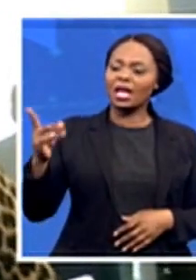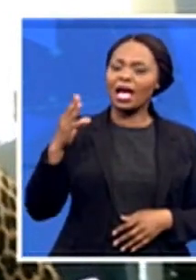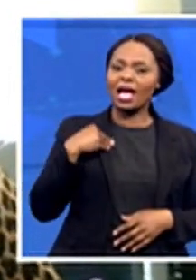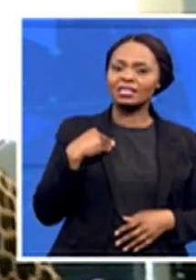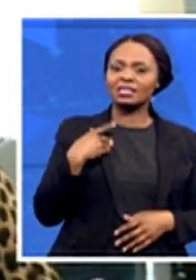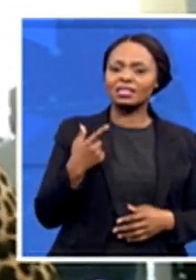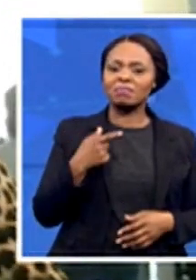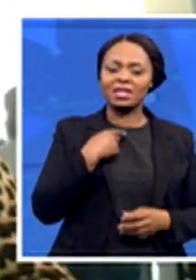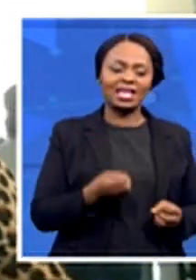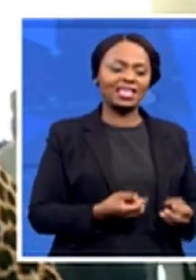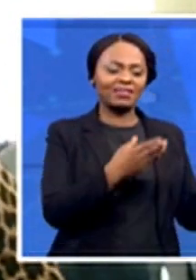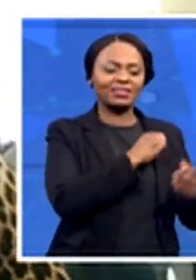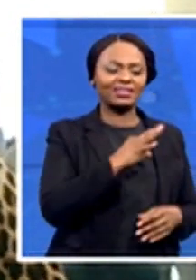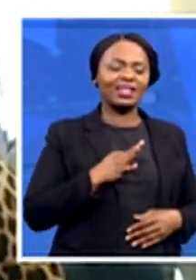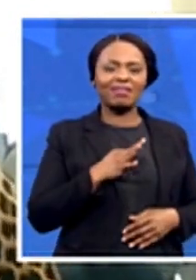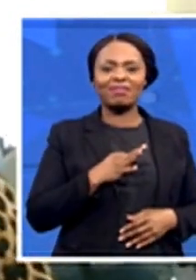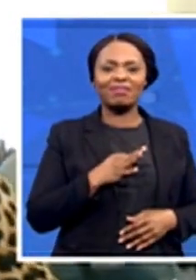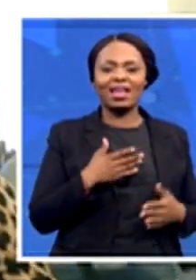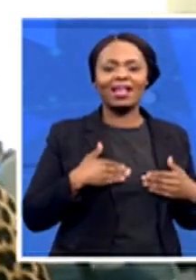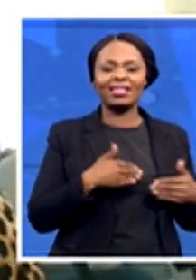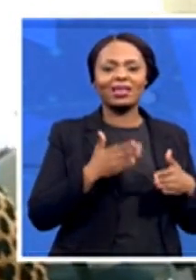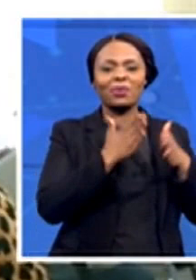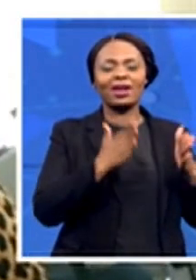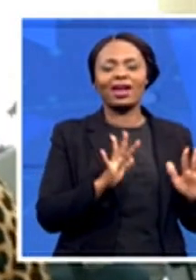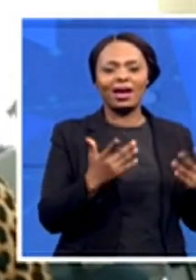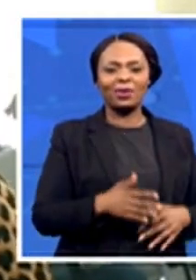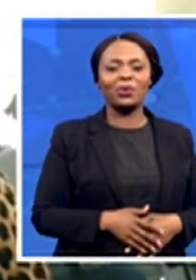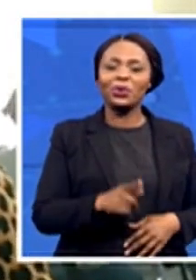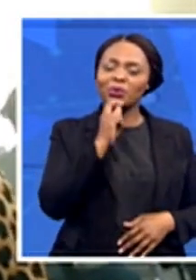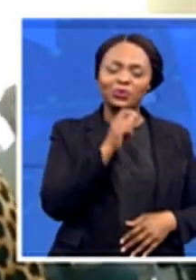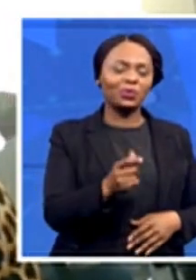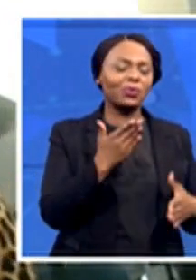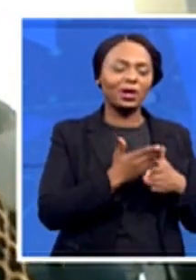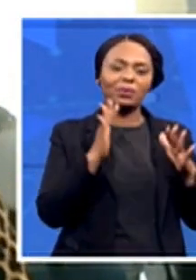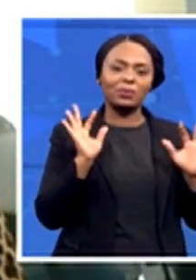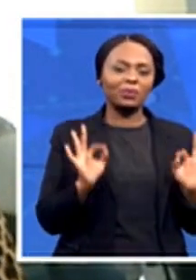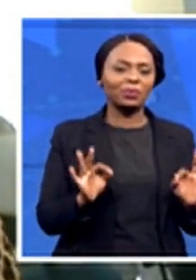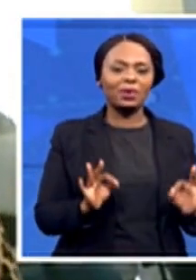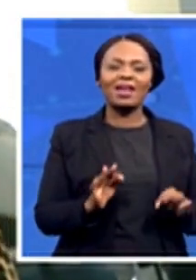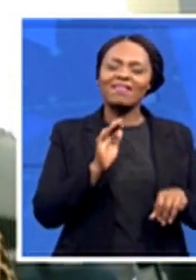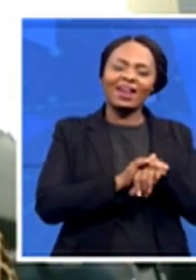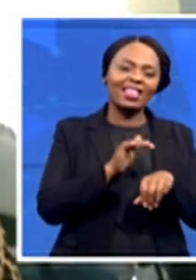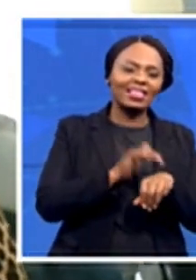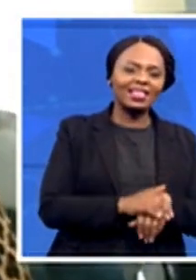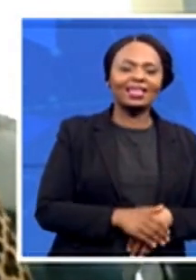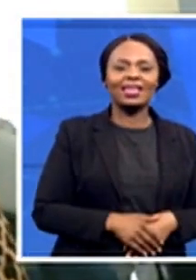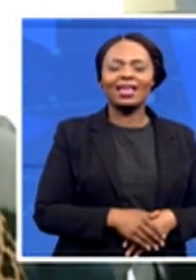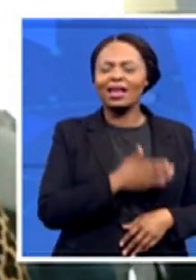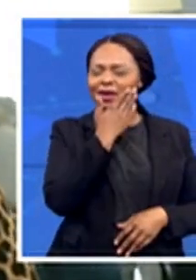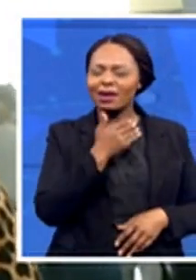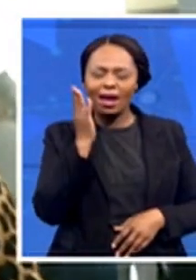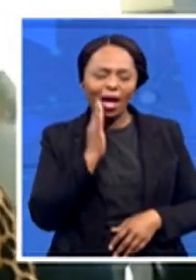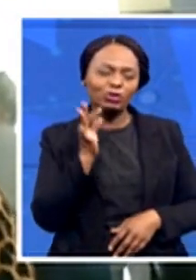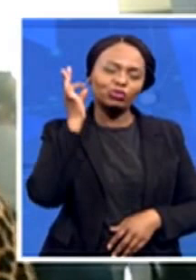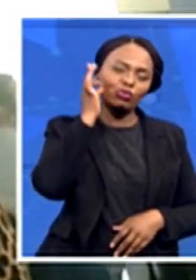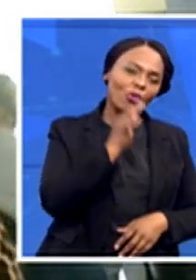amazing? They are just friendly, kind. You know, naturally they are fatigued, but